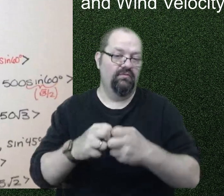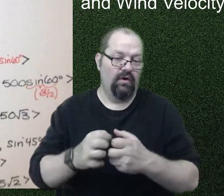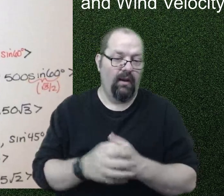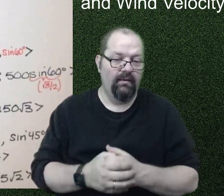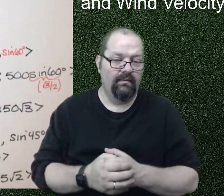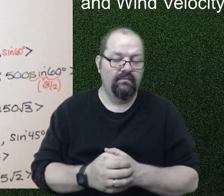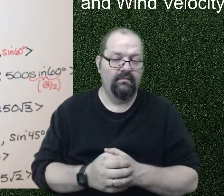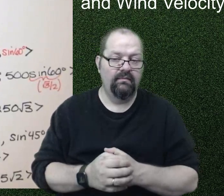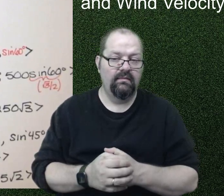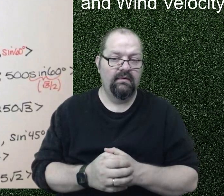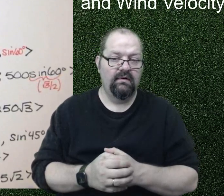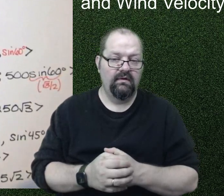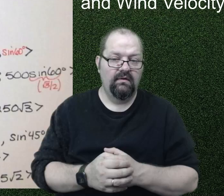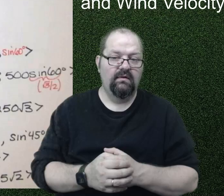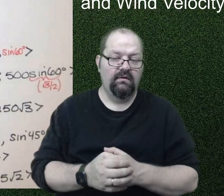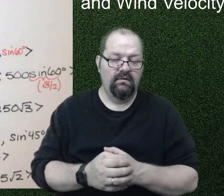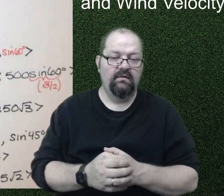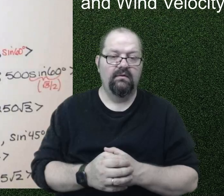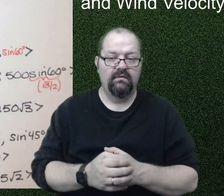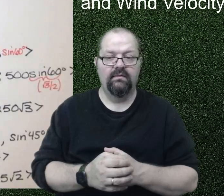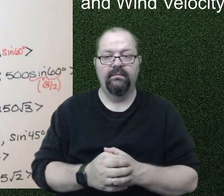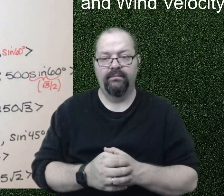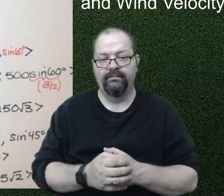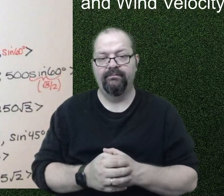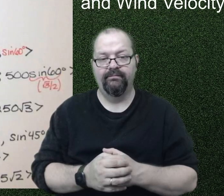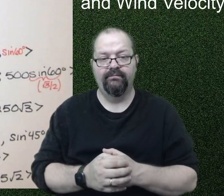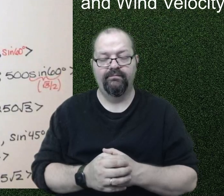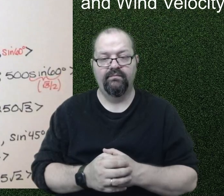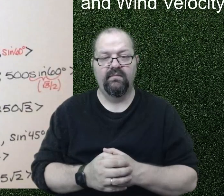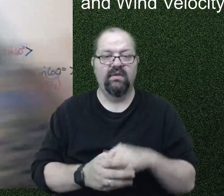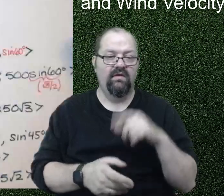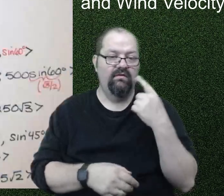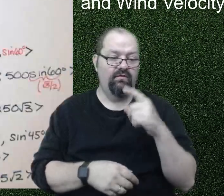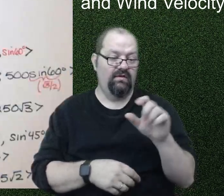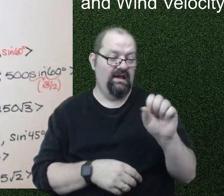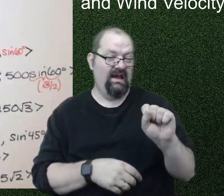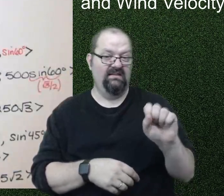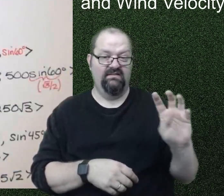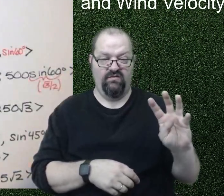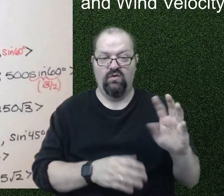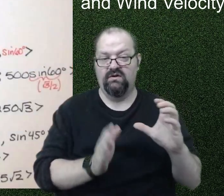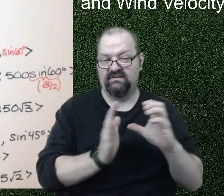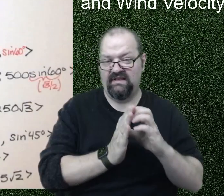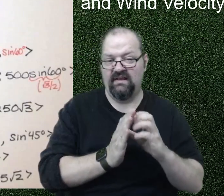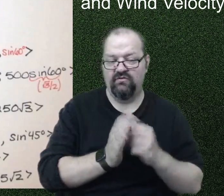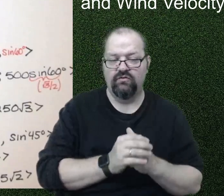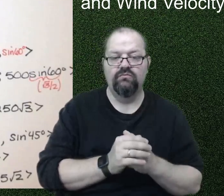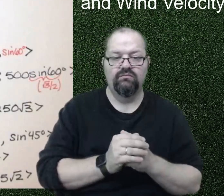for the S4 section, which is about vectors and vector operations.